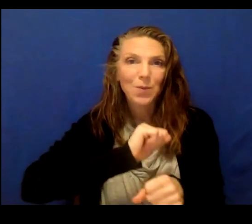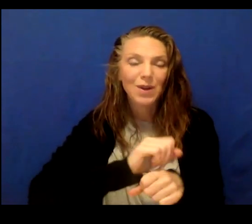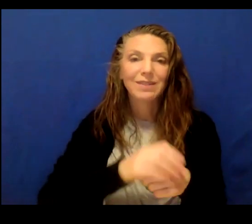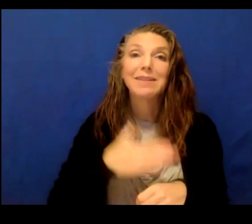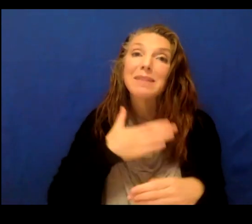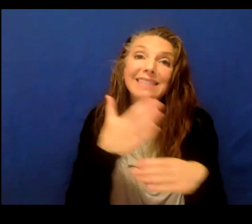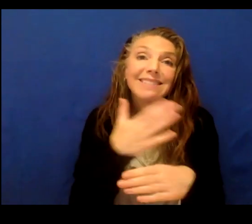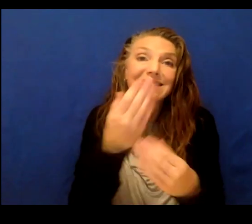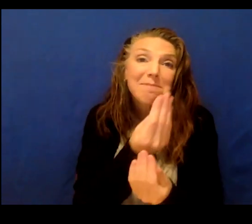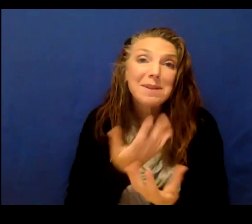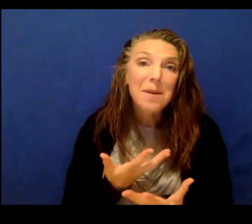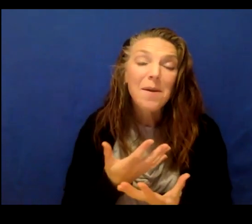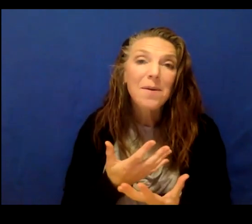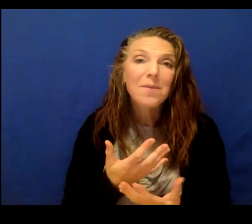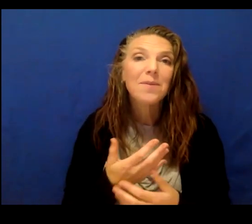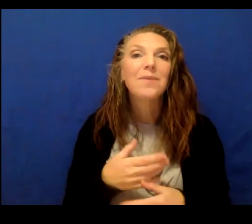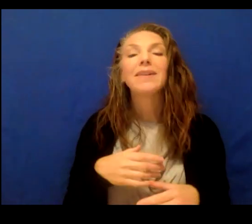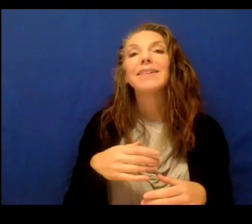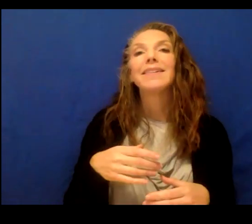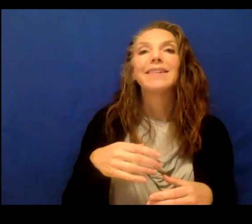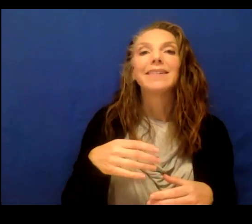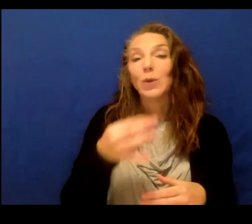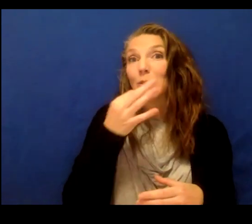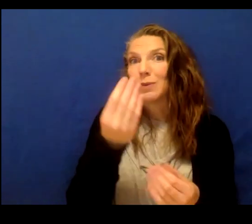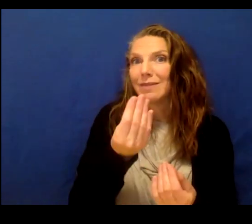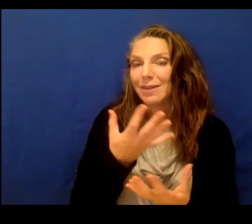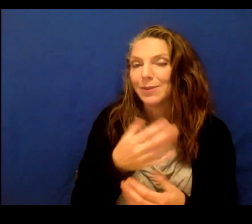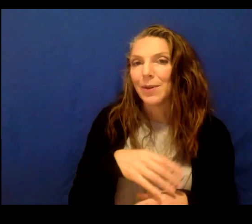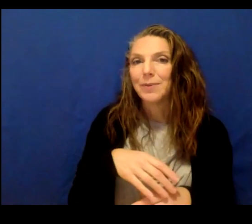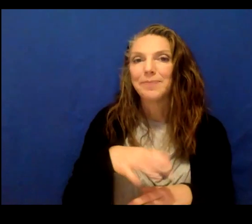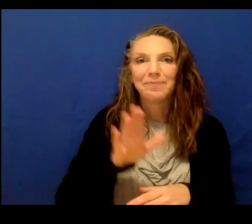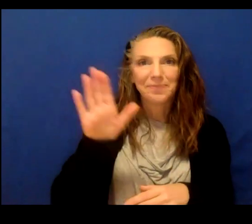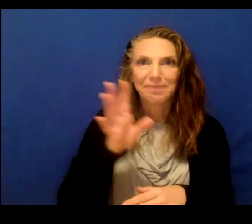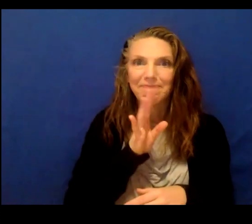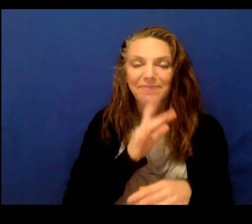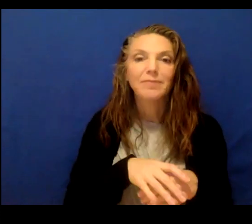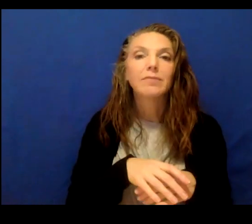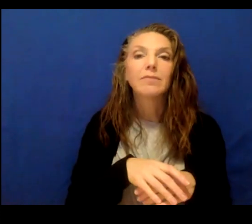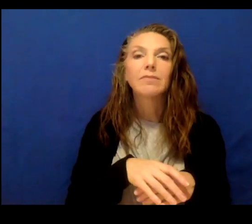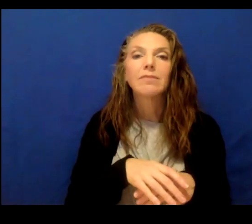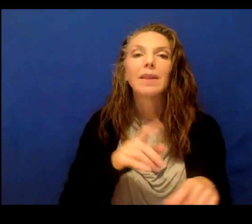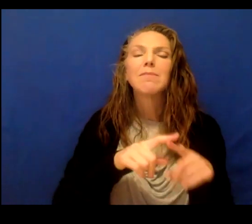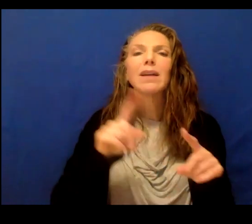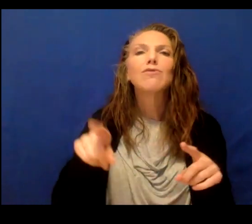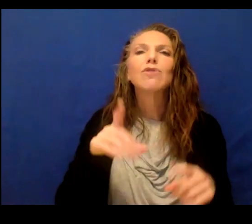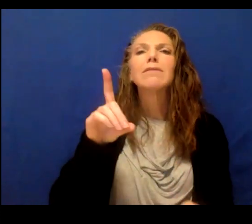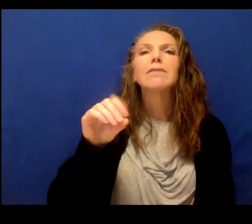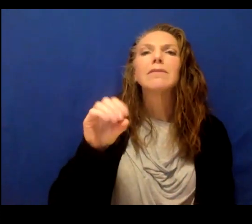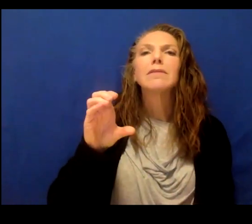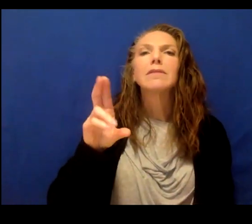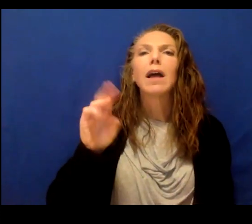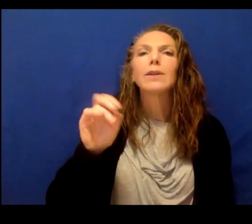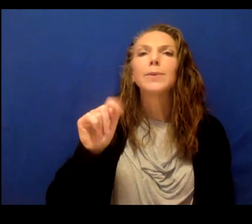for you to share it in the chat or for you to tell us about it in a moment. But if not, maybe document it in a way that